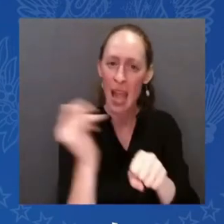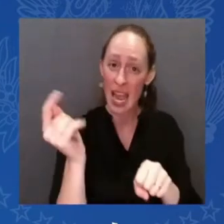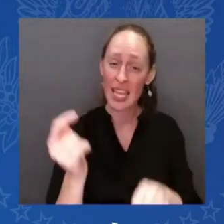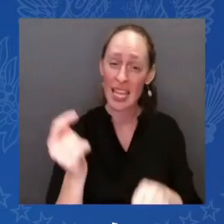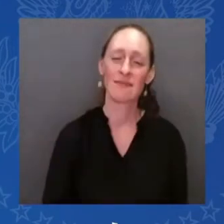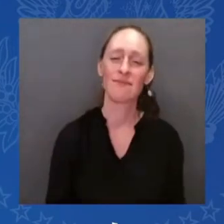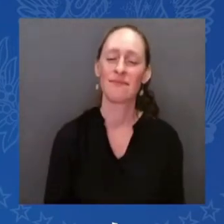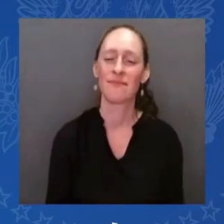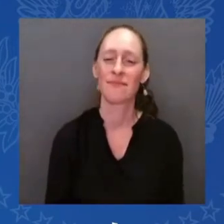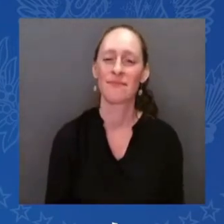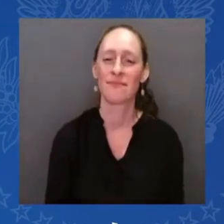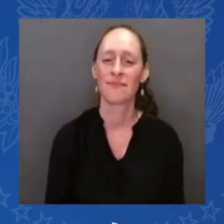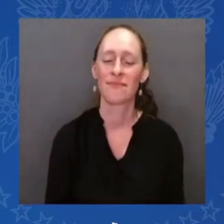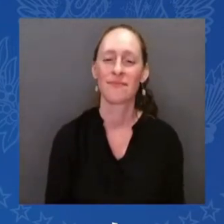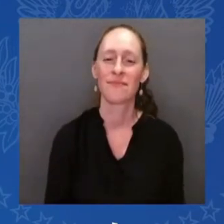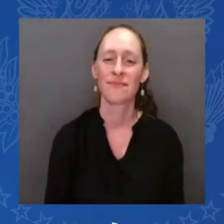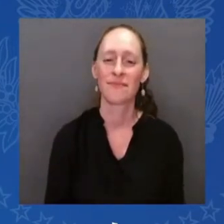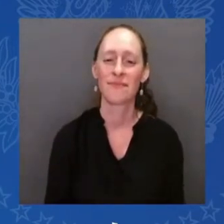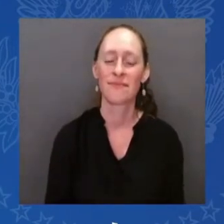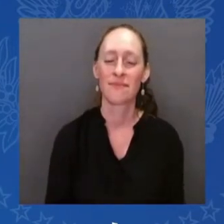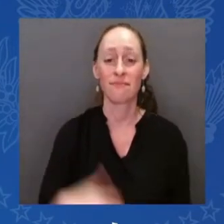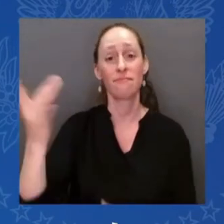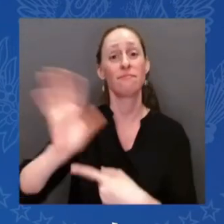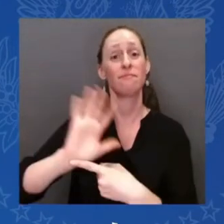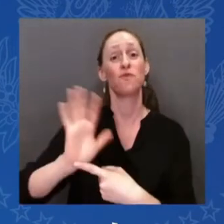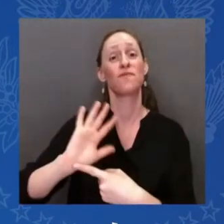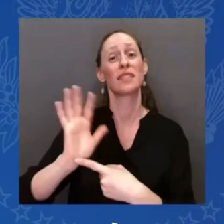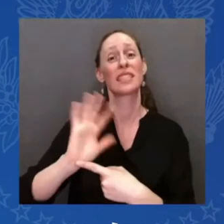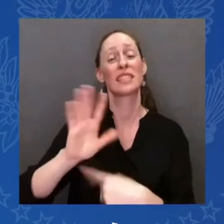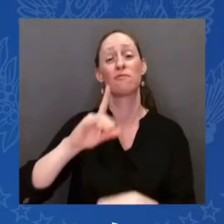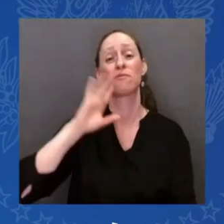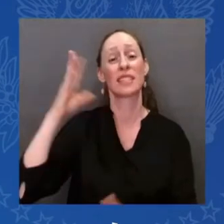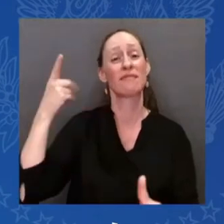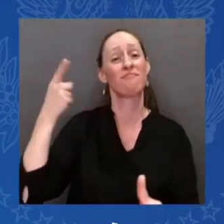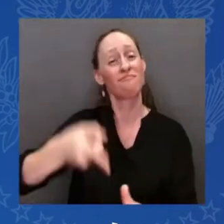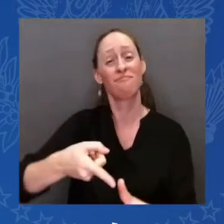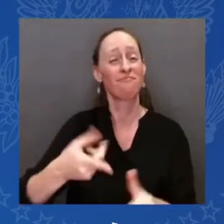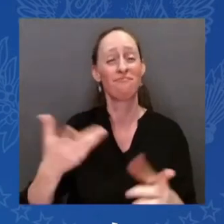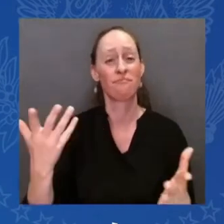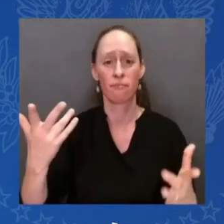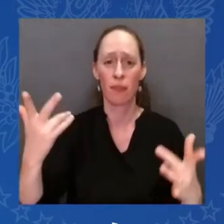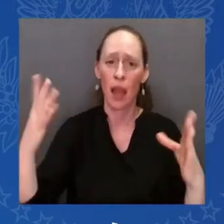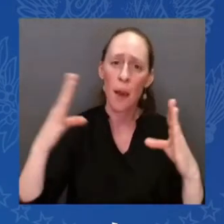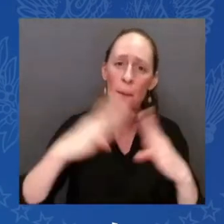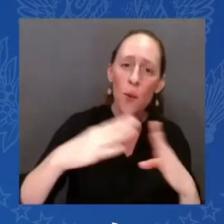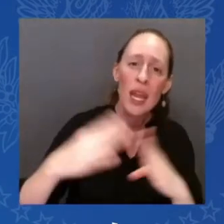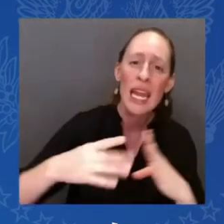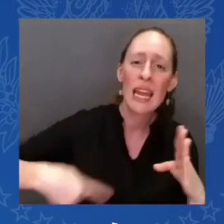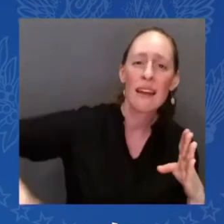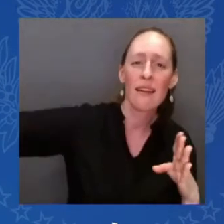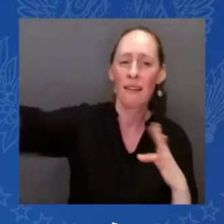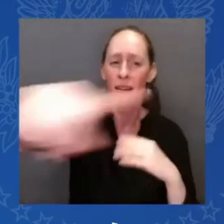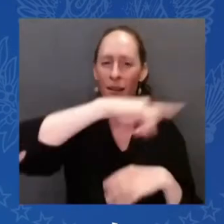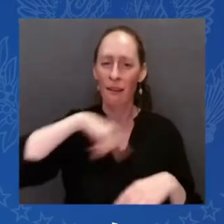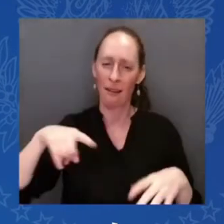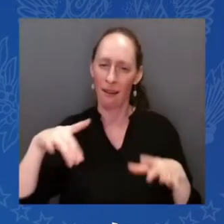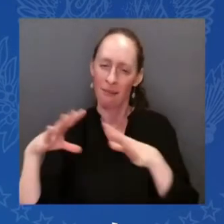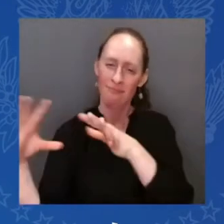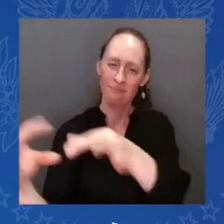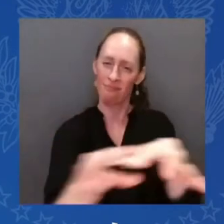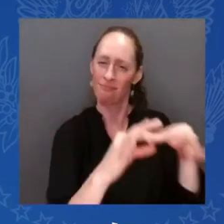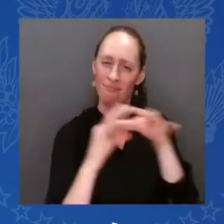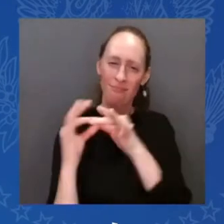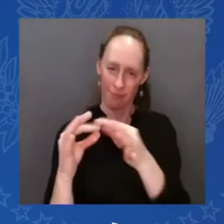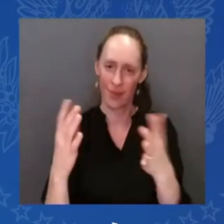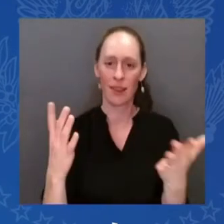who came together to make this movie possible. Of course, that effort has